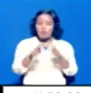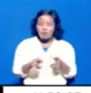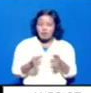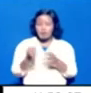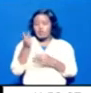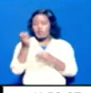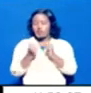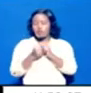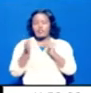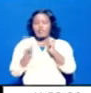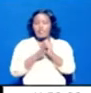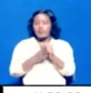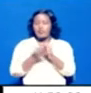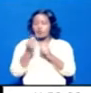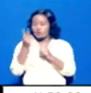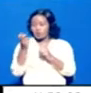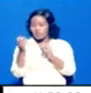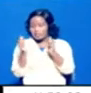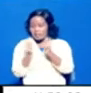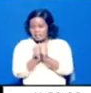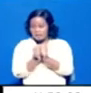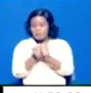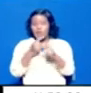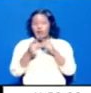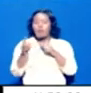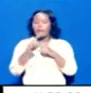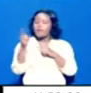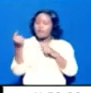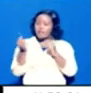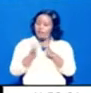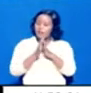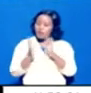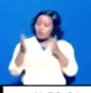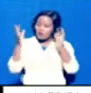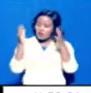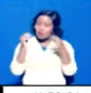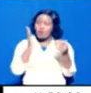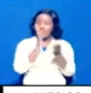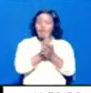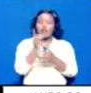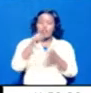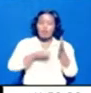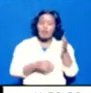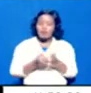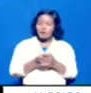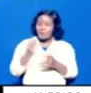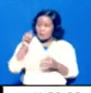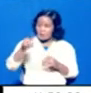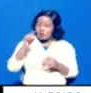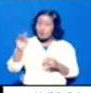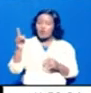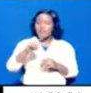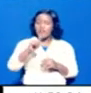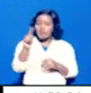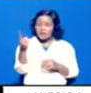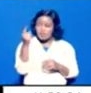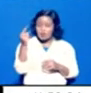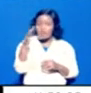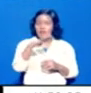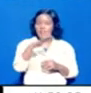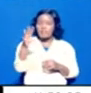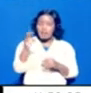2019-2010. But the first congratulation really goes to the fact that you are the first ones in Africa to